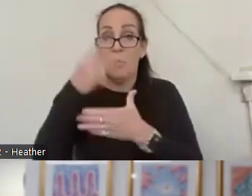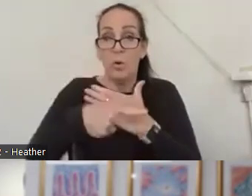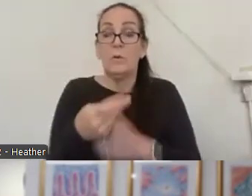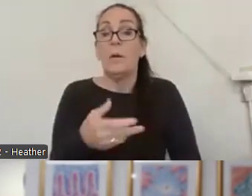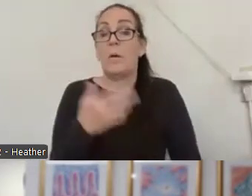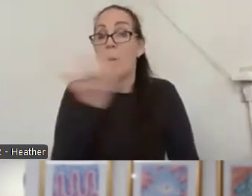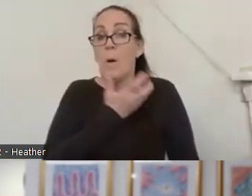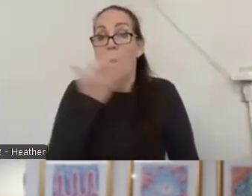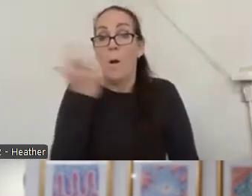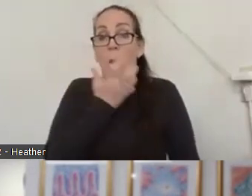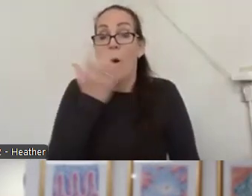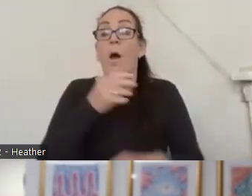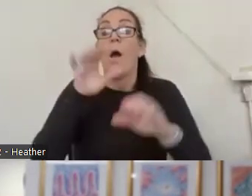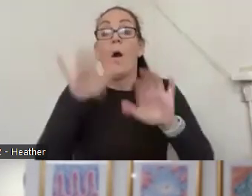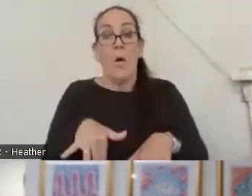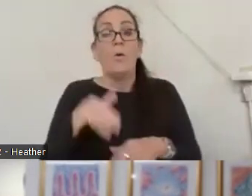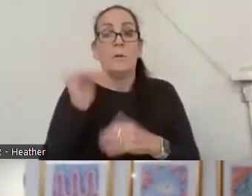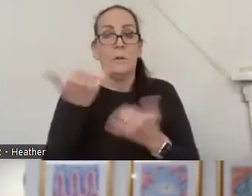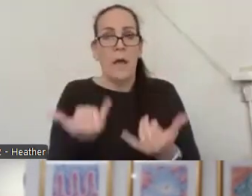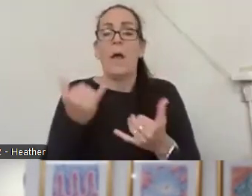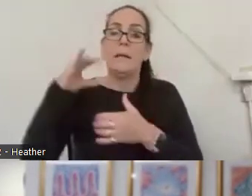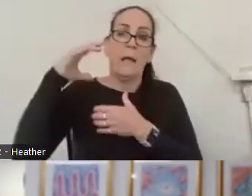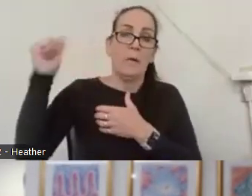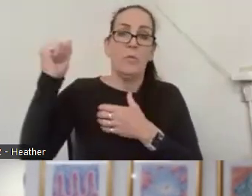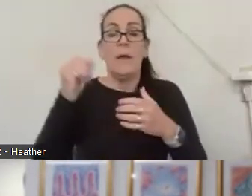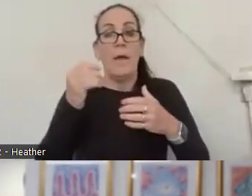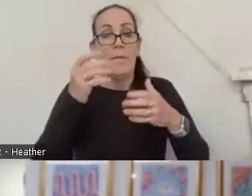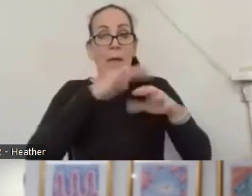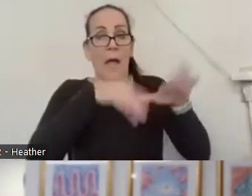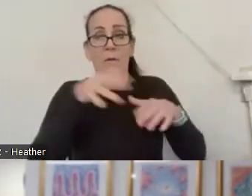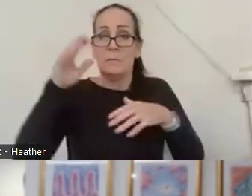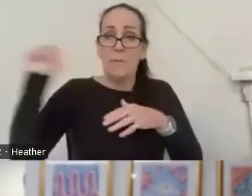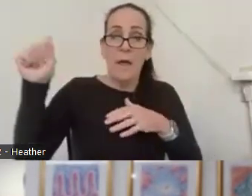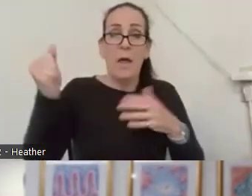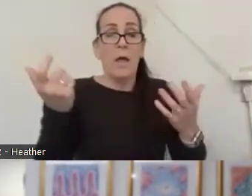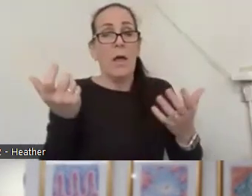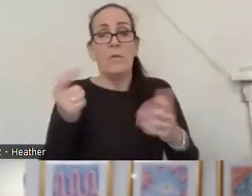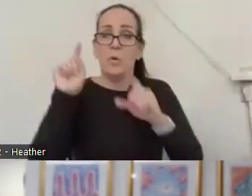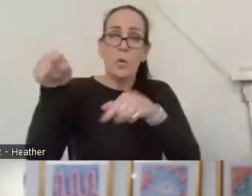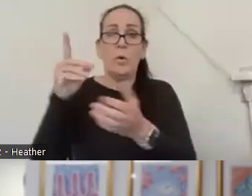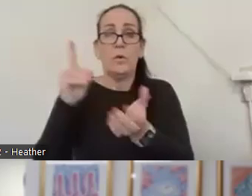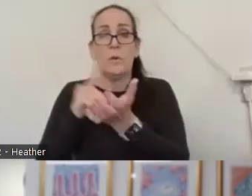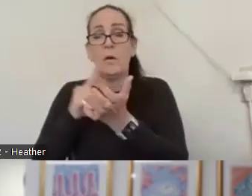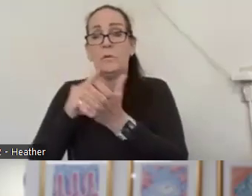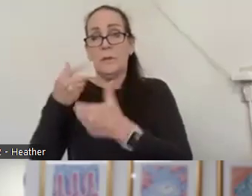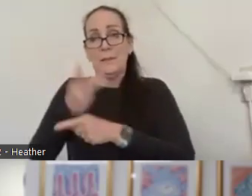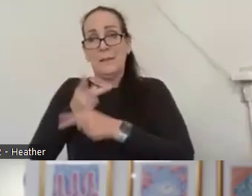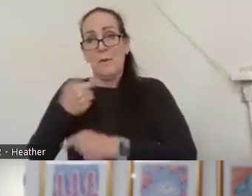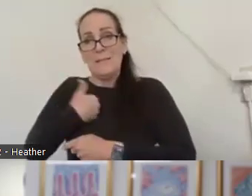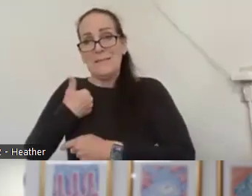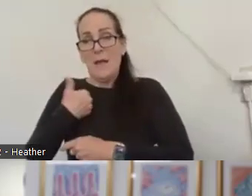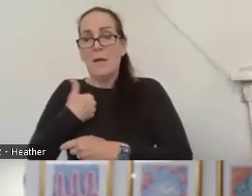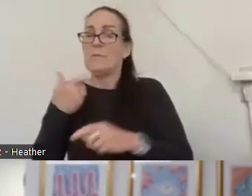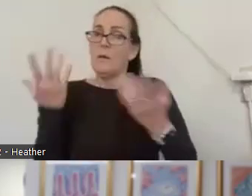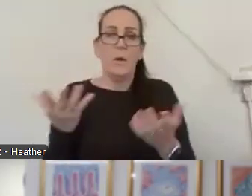my God, I can leave the house. I can go to the doctor for my own needs. And, again, life changing. So, I don't know if